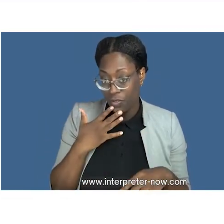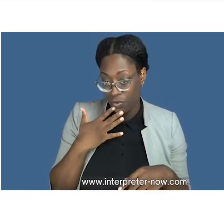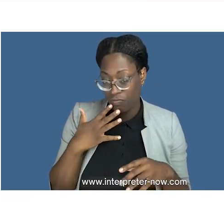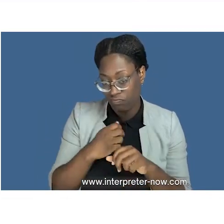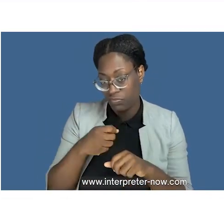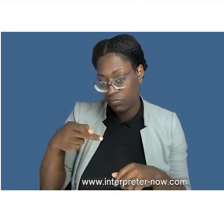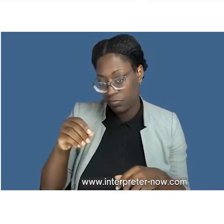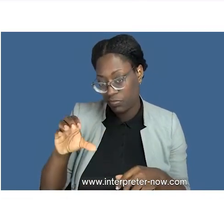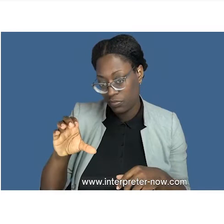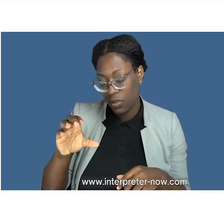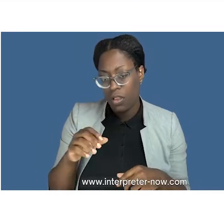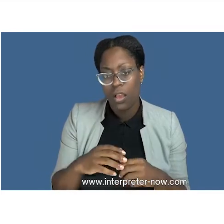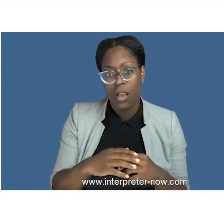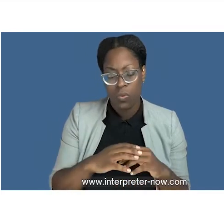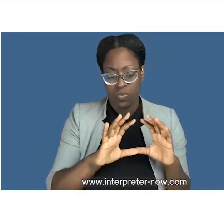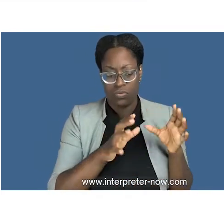of color,